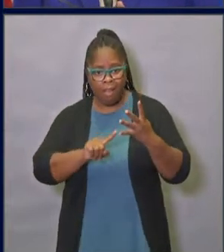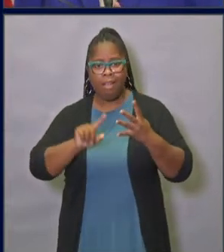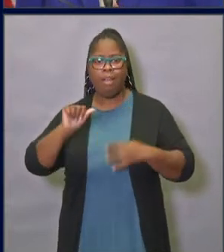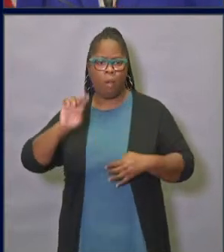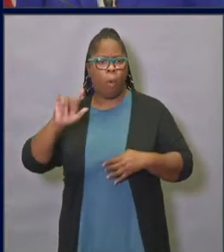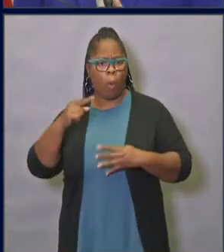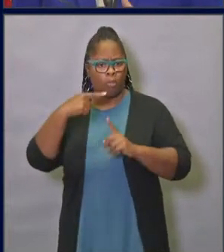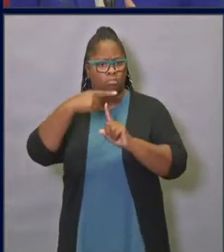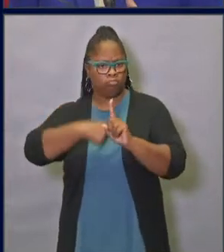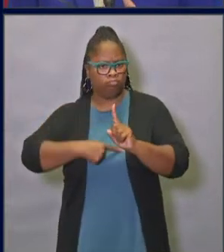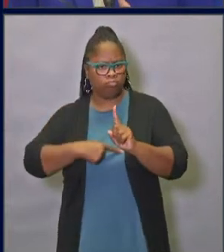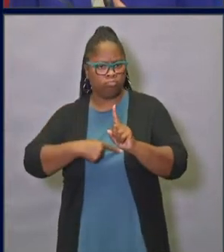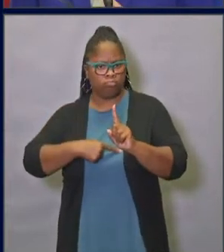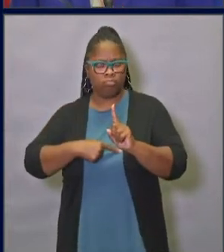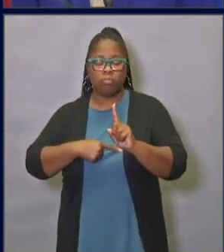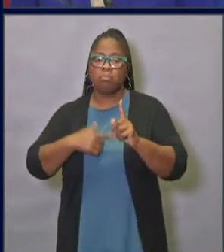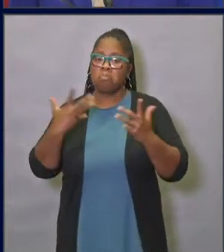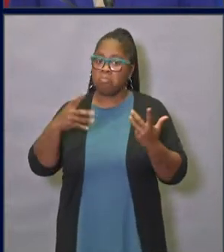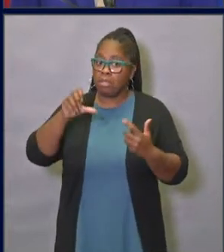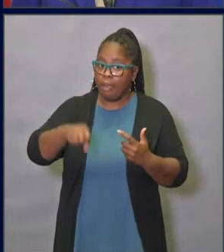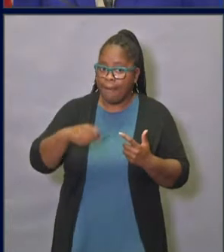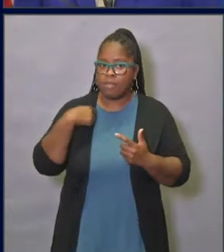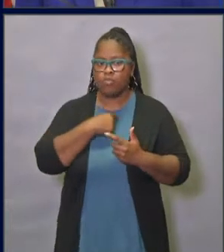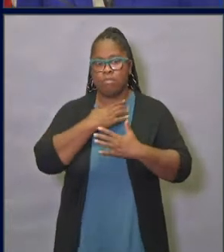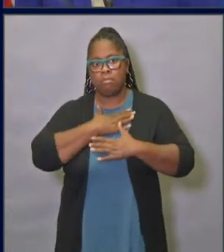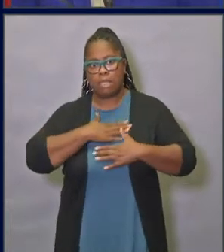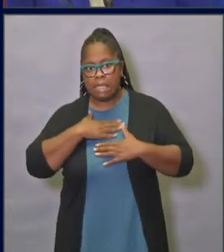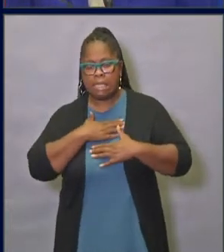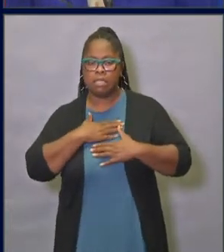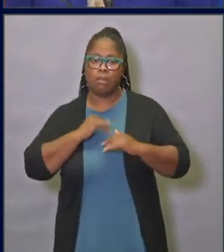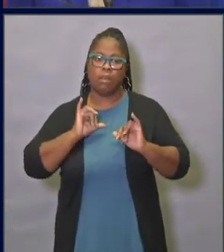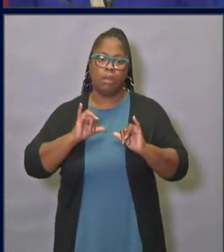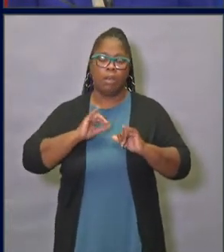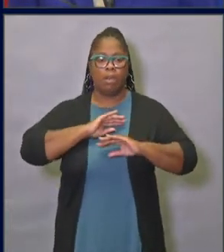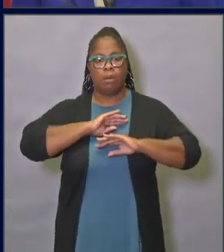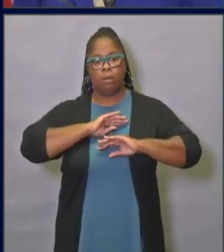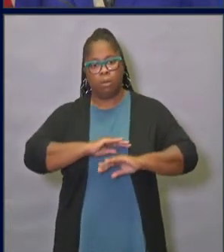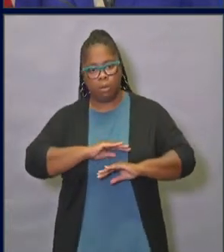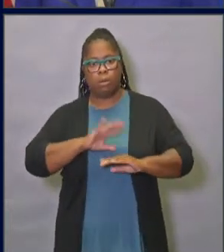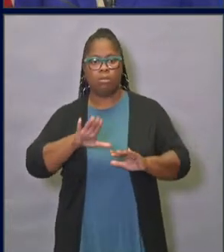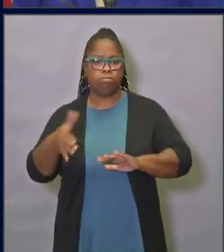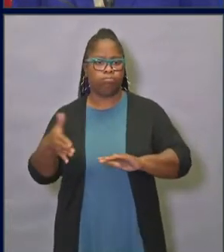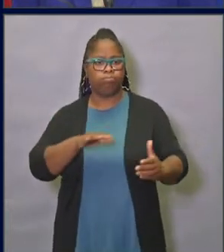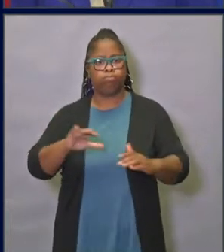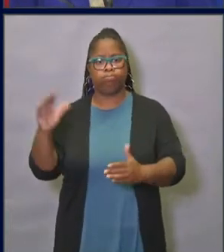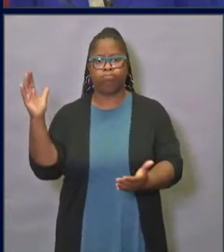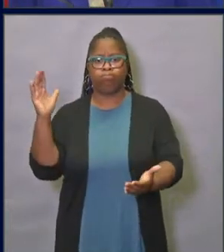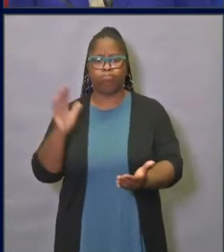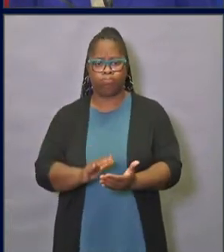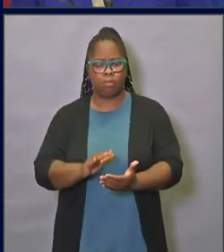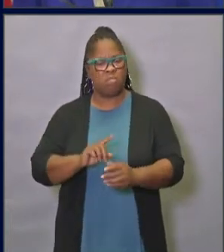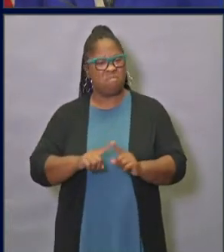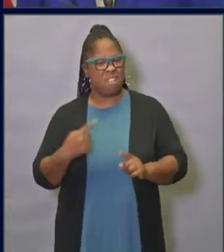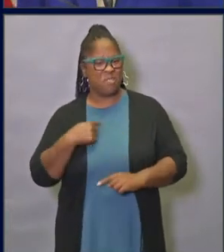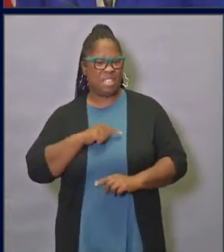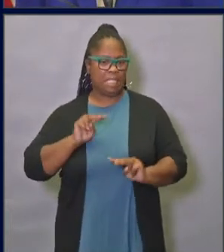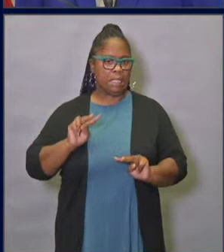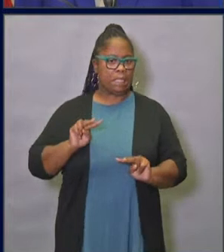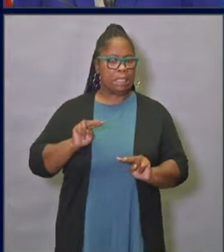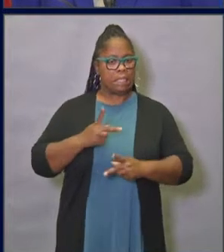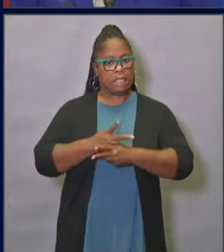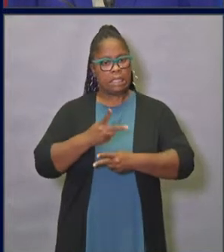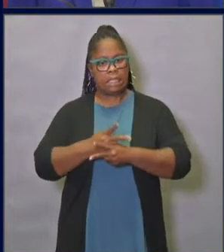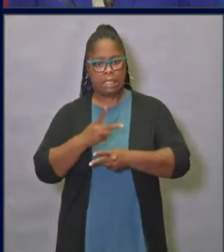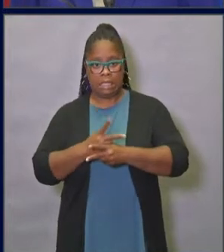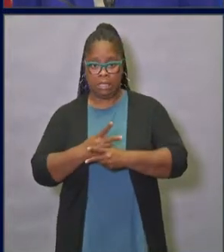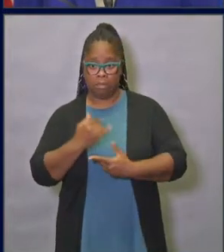And again, though we're very pleased to see that deaths are falling, we remain vigilant, knowing that if cases increase as a result